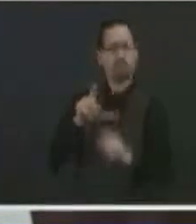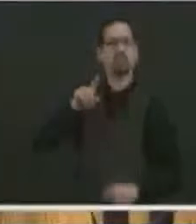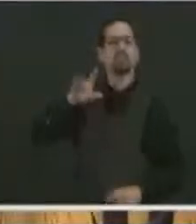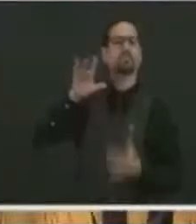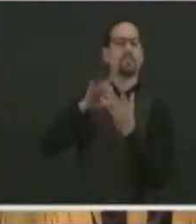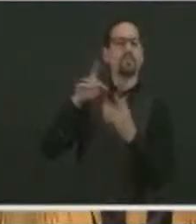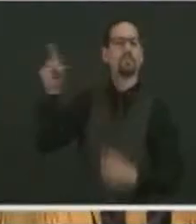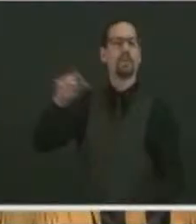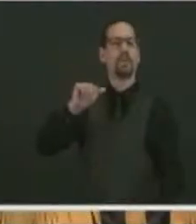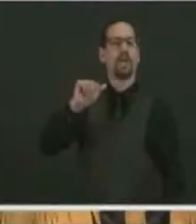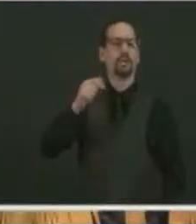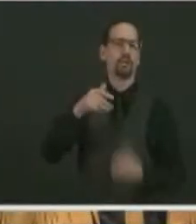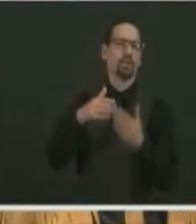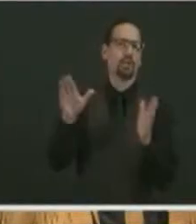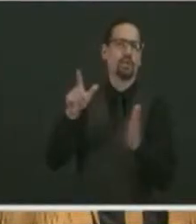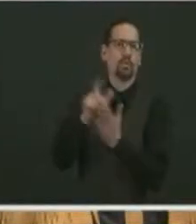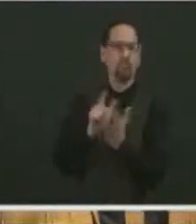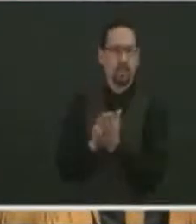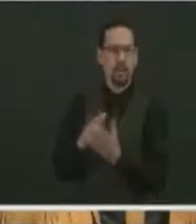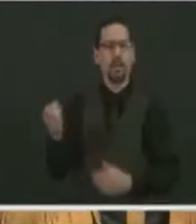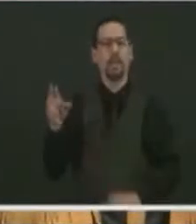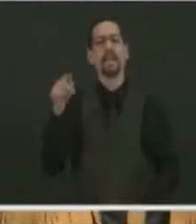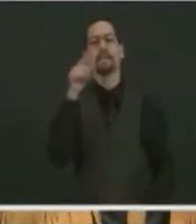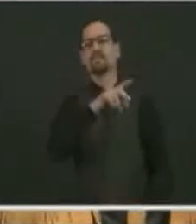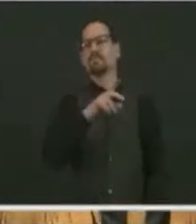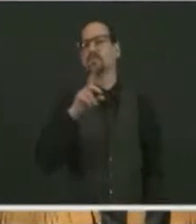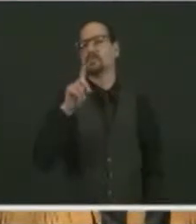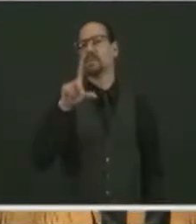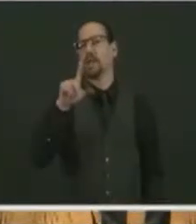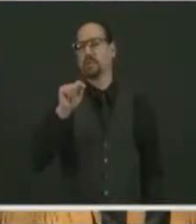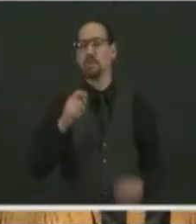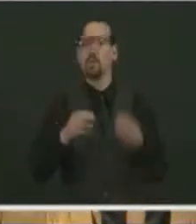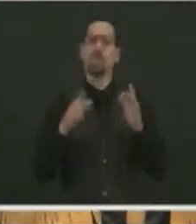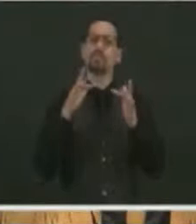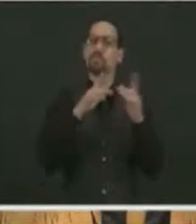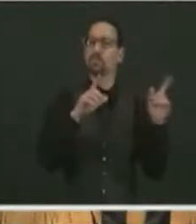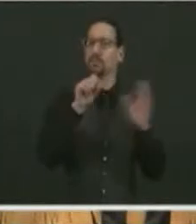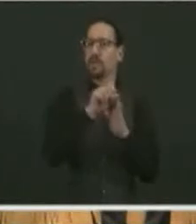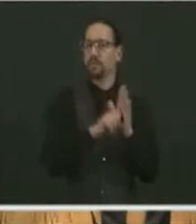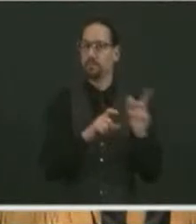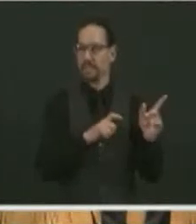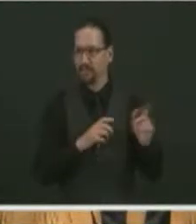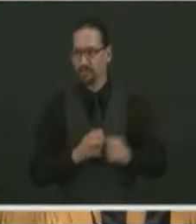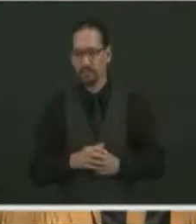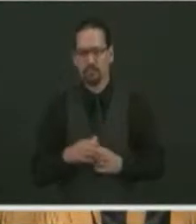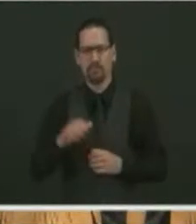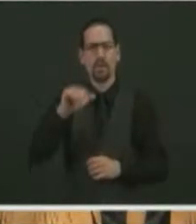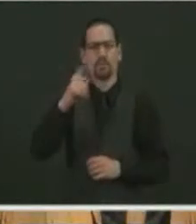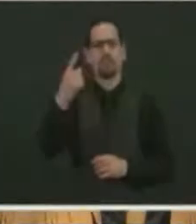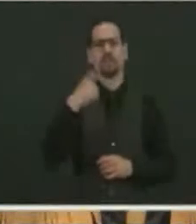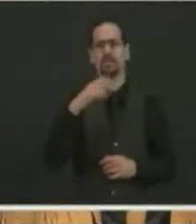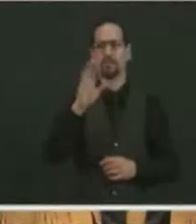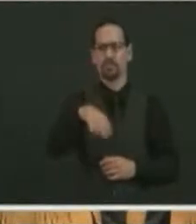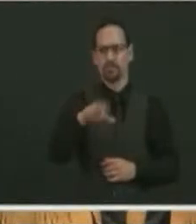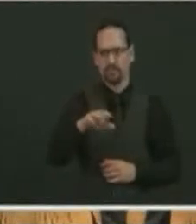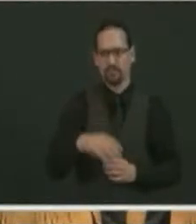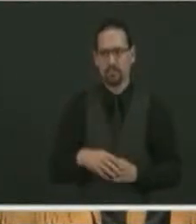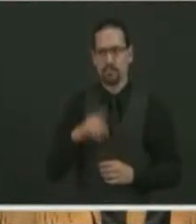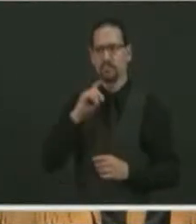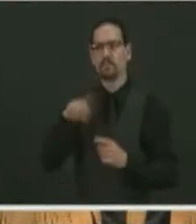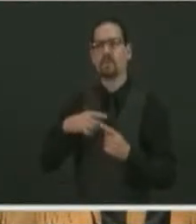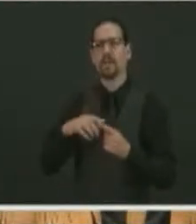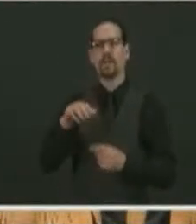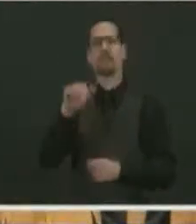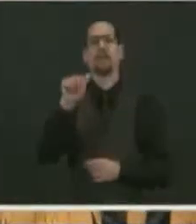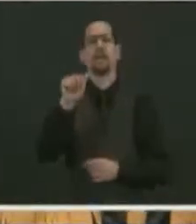police. Two Governor, questions. Kim and then Brian. Got a question? We'll do Kim and I then- just wanted to ask about the antibody tests. The CDC says they might be